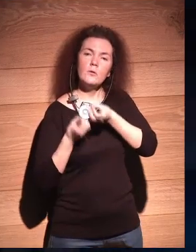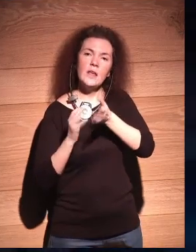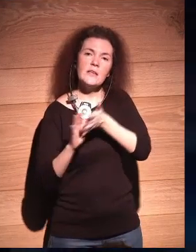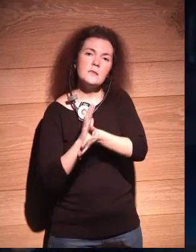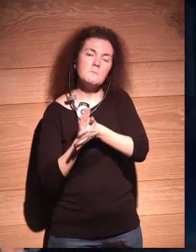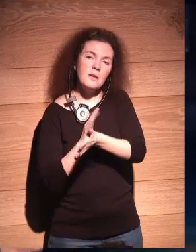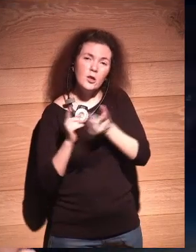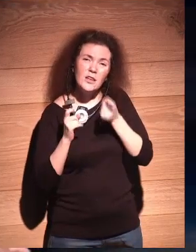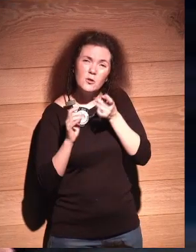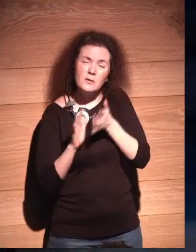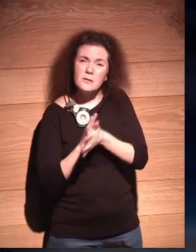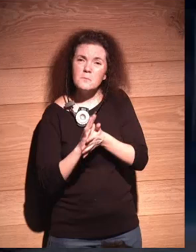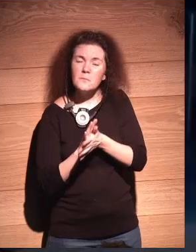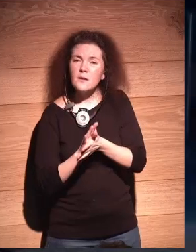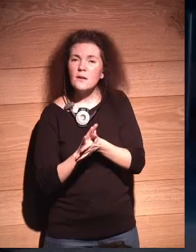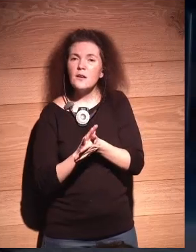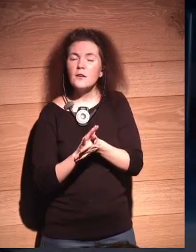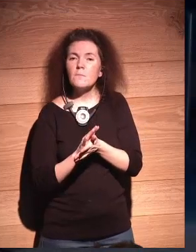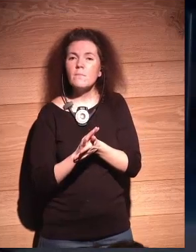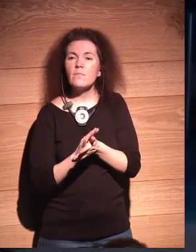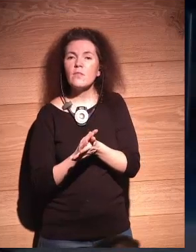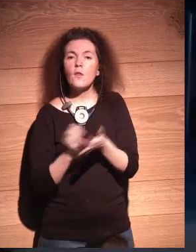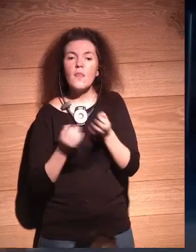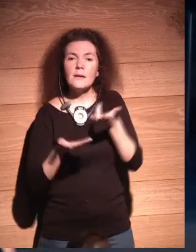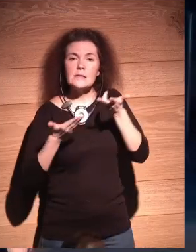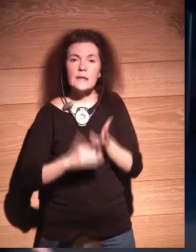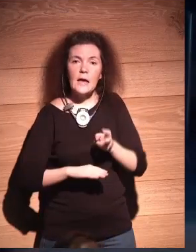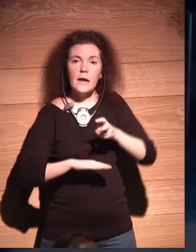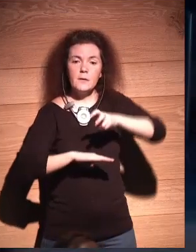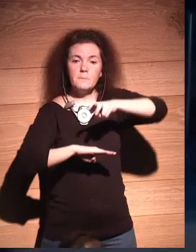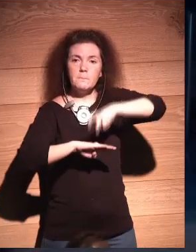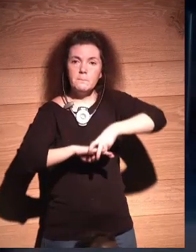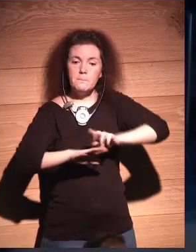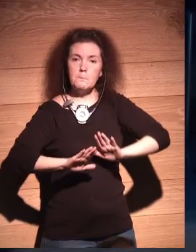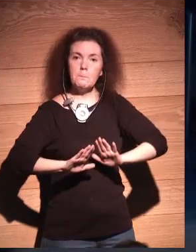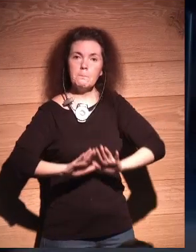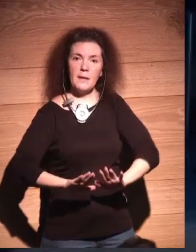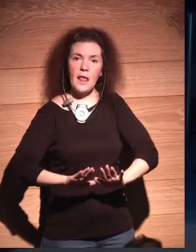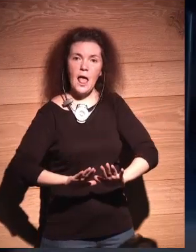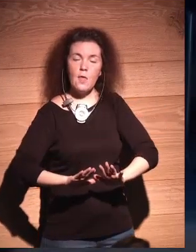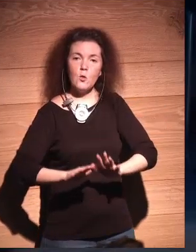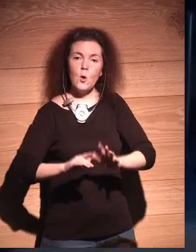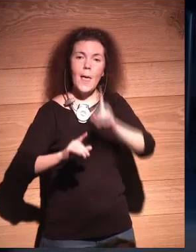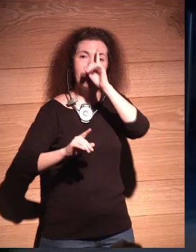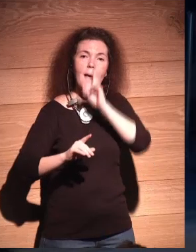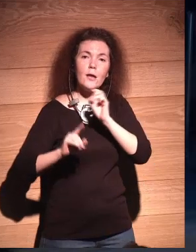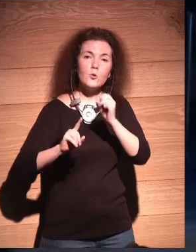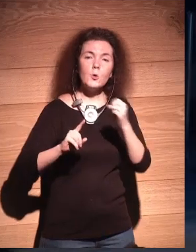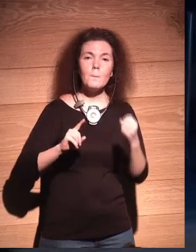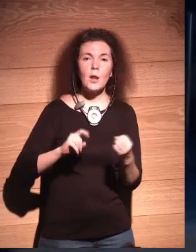you would sit very still and then we would project, and I showed him like little models of how that would work.